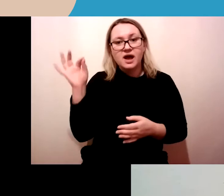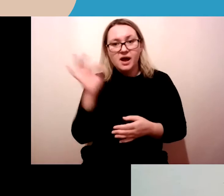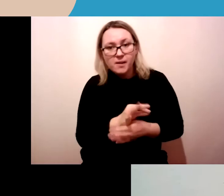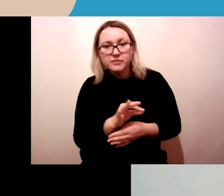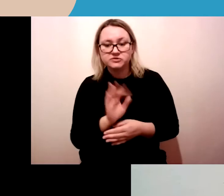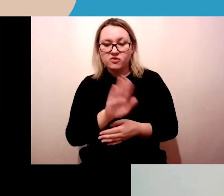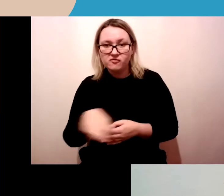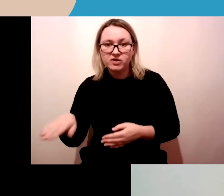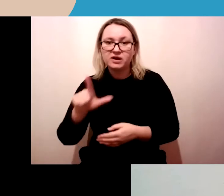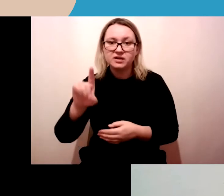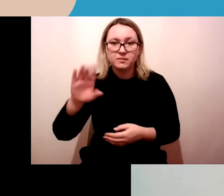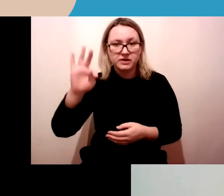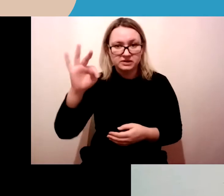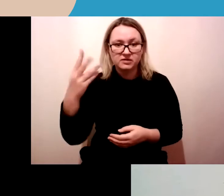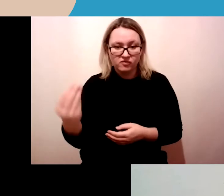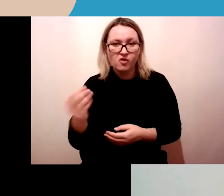sexual orientation.